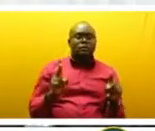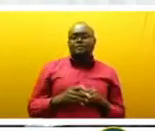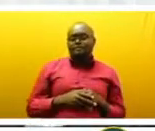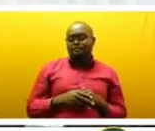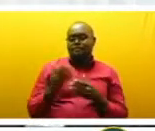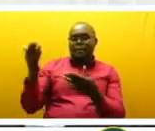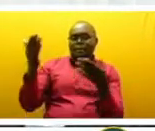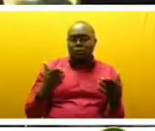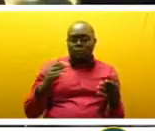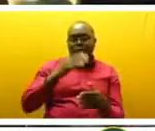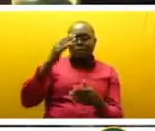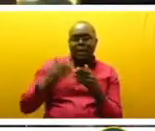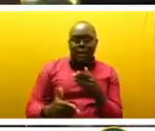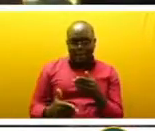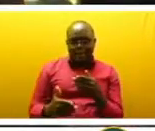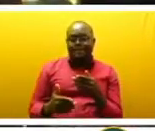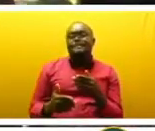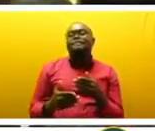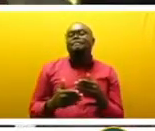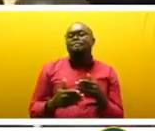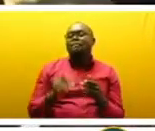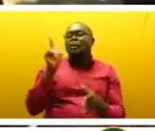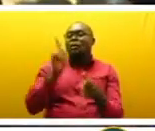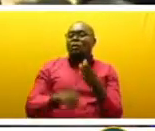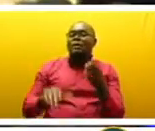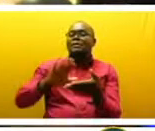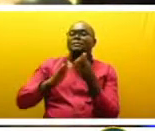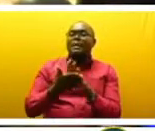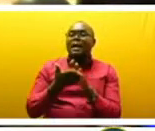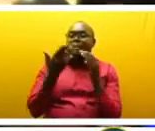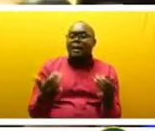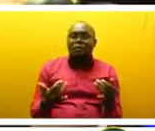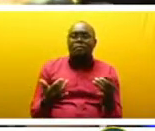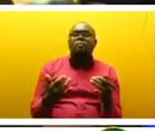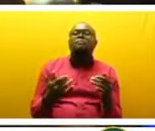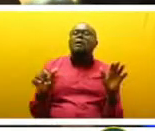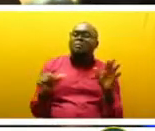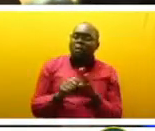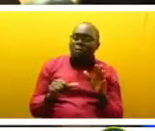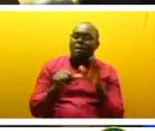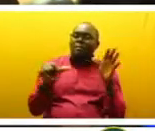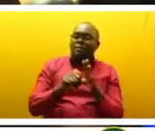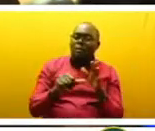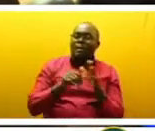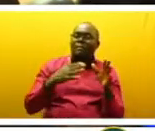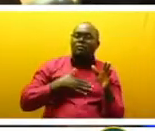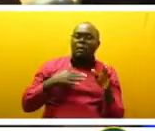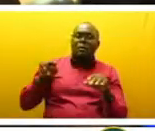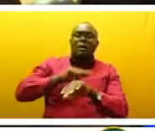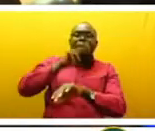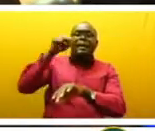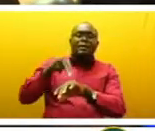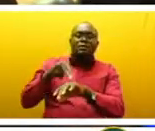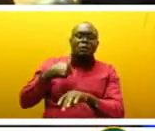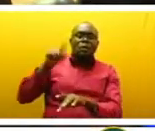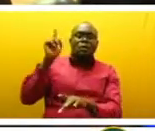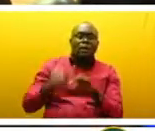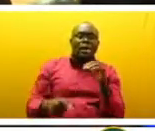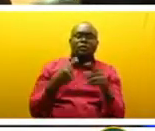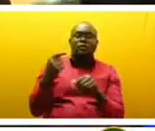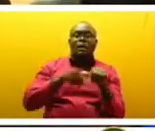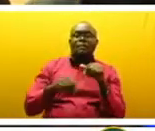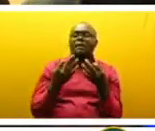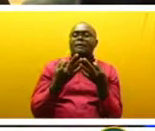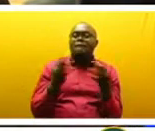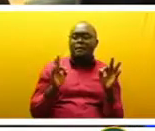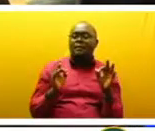bring to an end what is becoming now a perennial problem to our nation, where we cannot talk about a free and fair